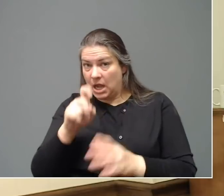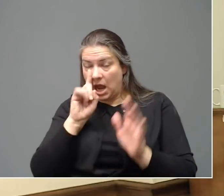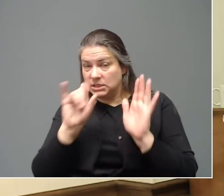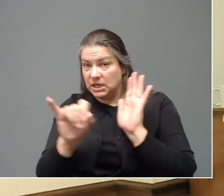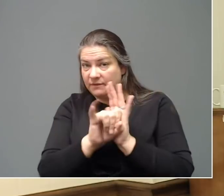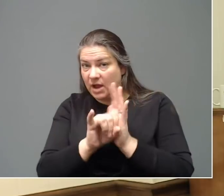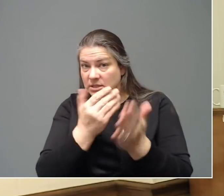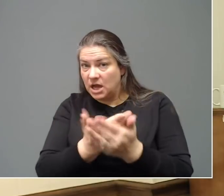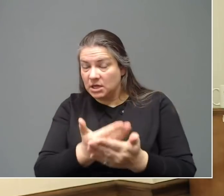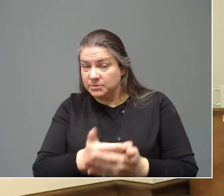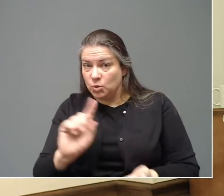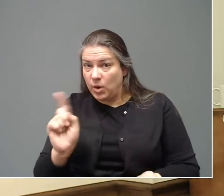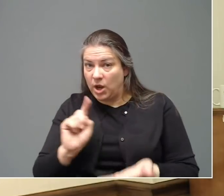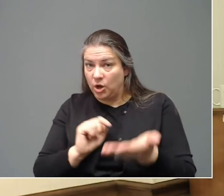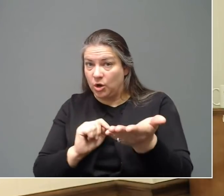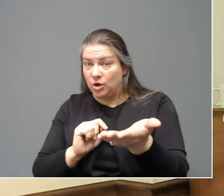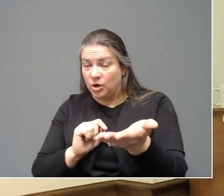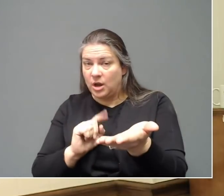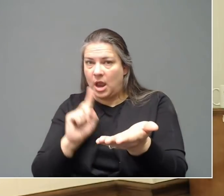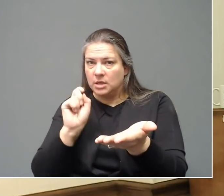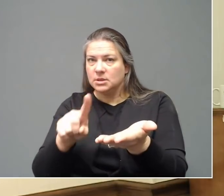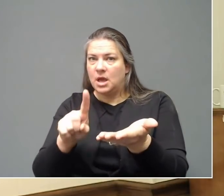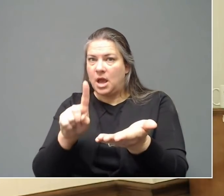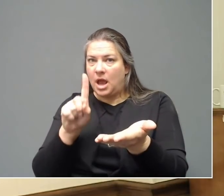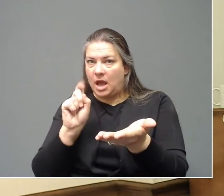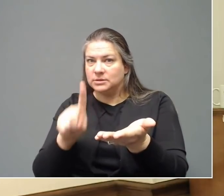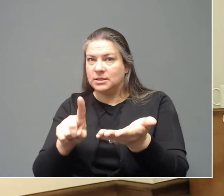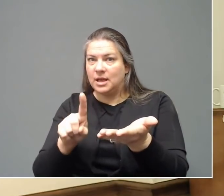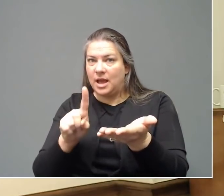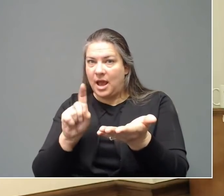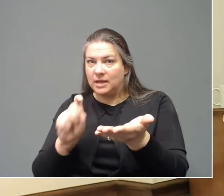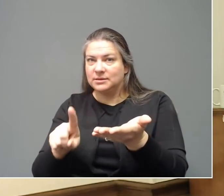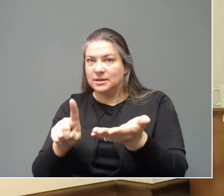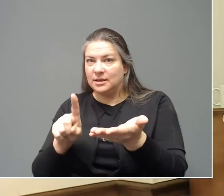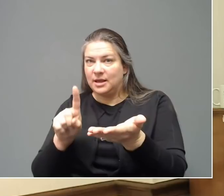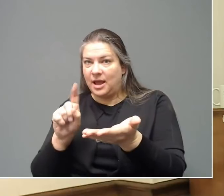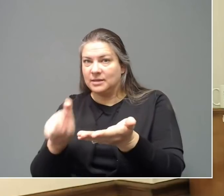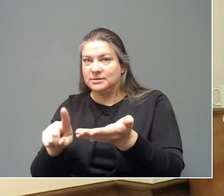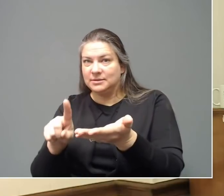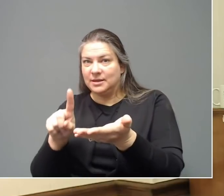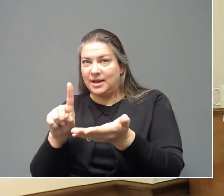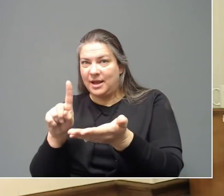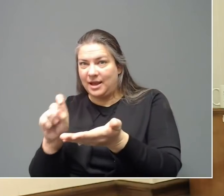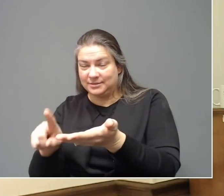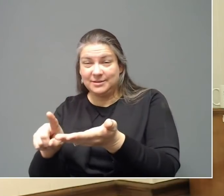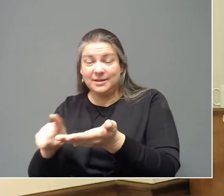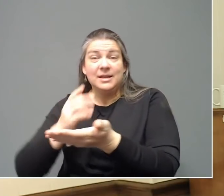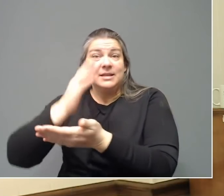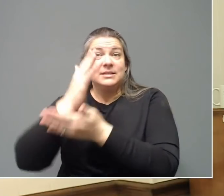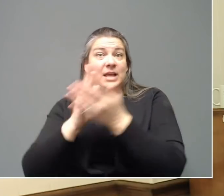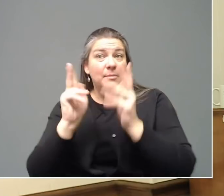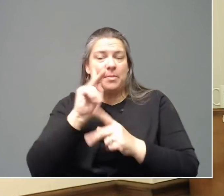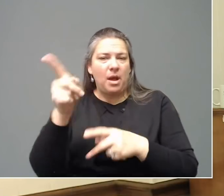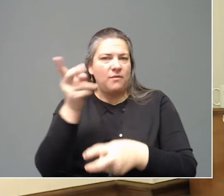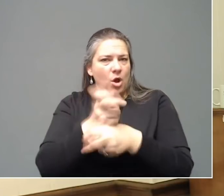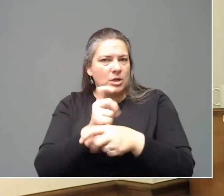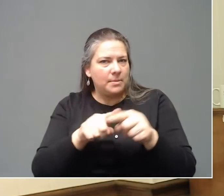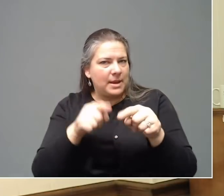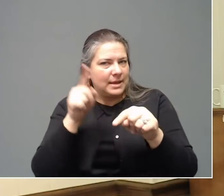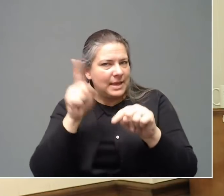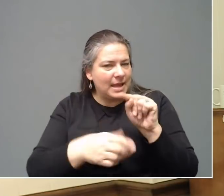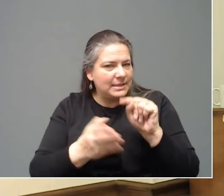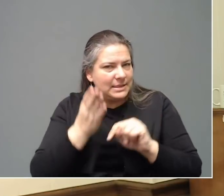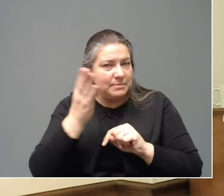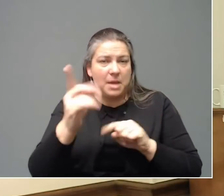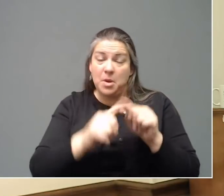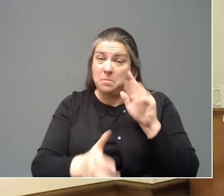ID documents, there may be a few people in there who just have had trouble submitting those, but we believe the vast majority of those